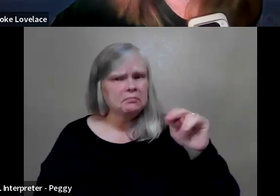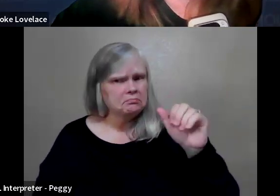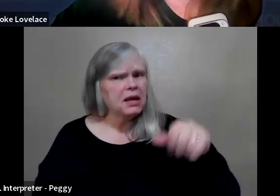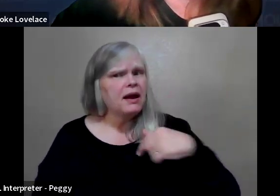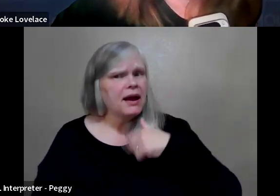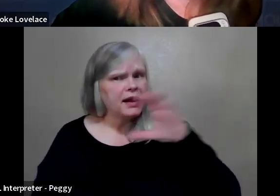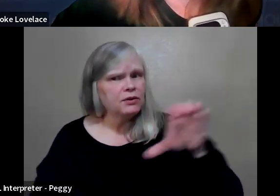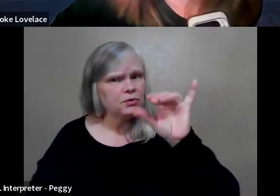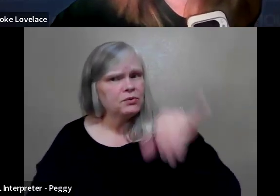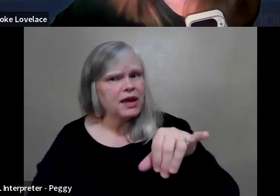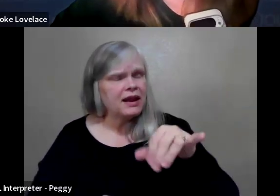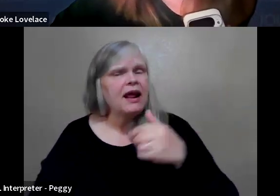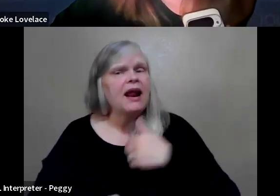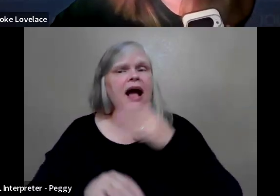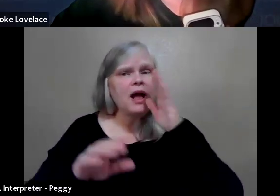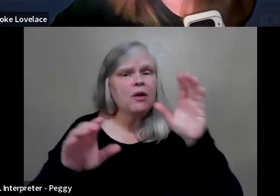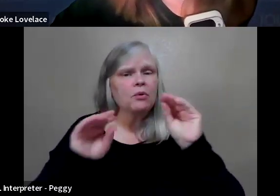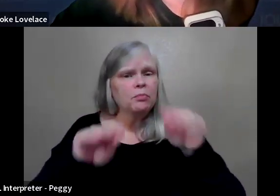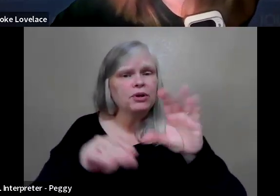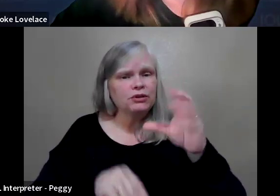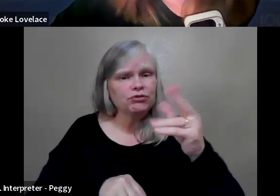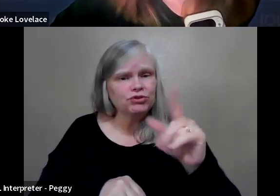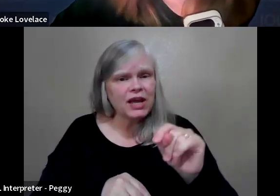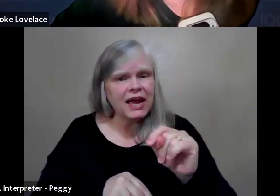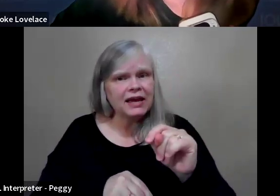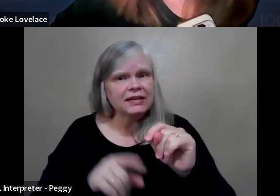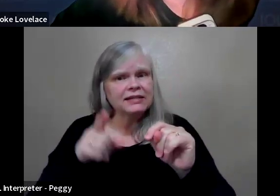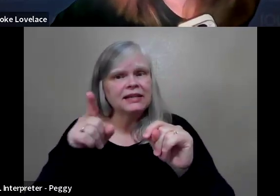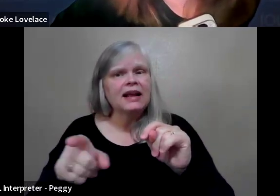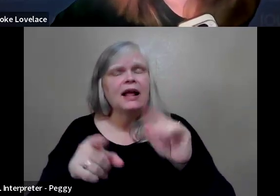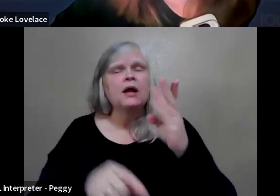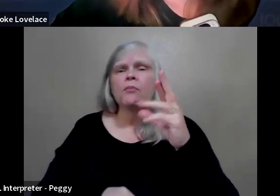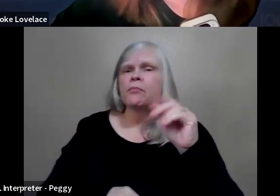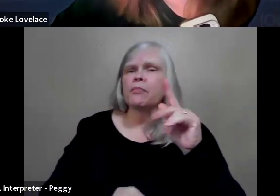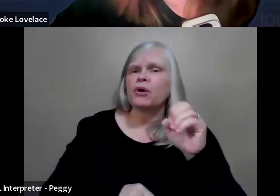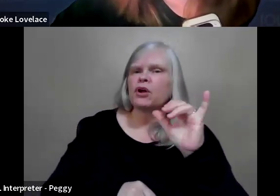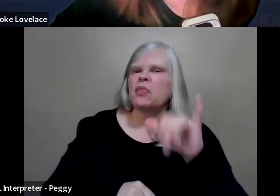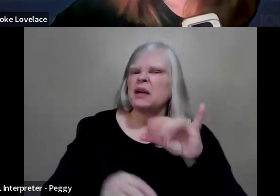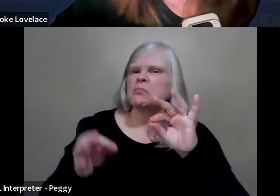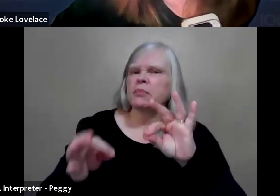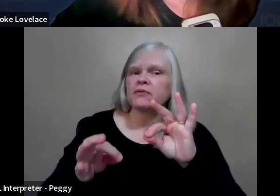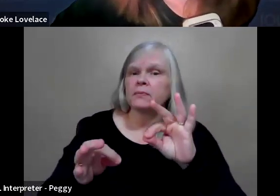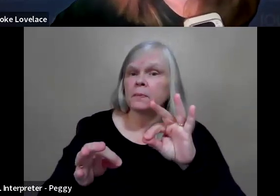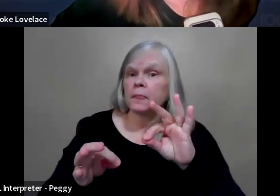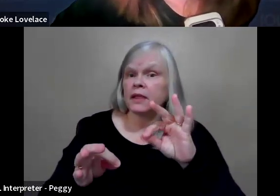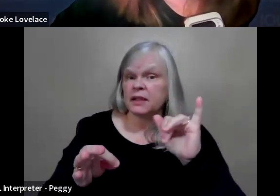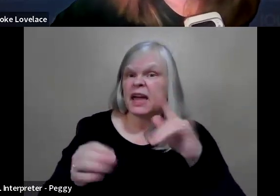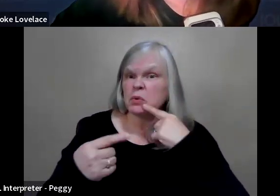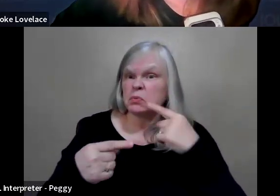and put it in the chat, like the direct link to it, if that works. Perfect. That should work for you, wouldn't it, Mike?